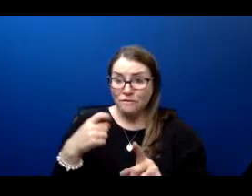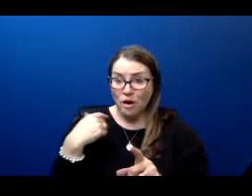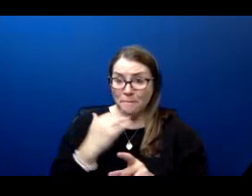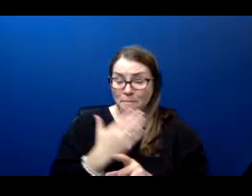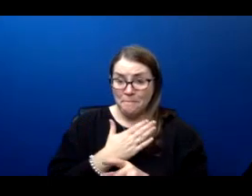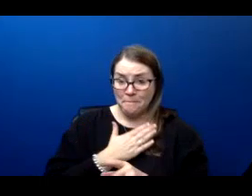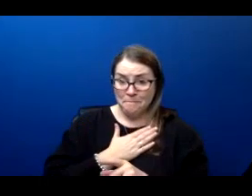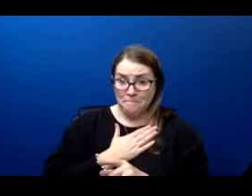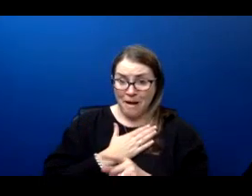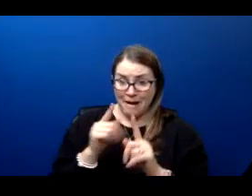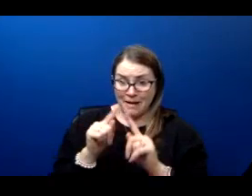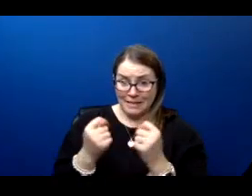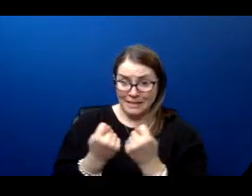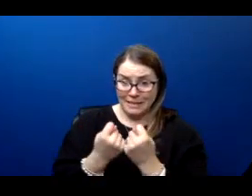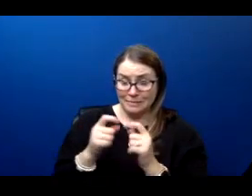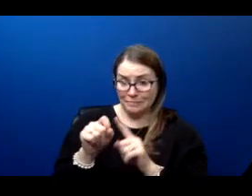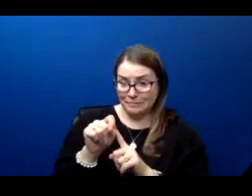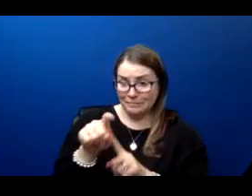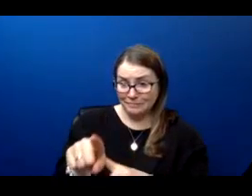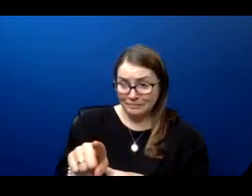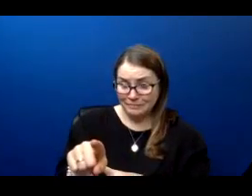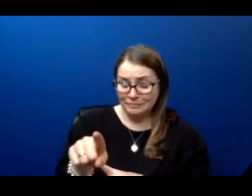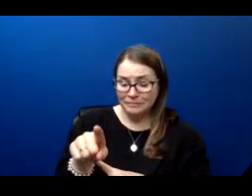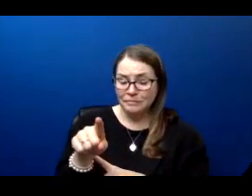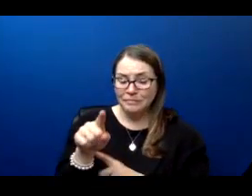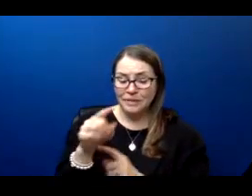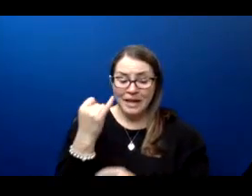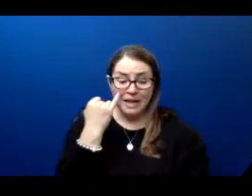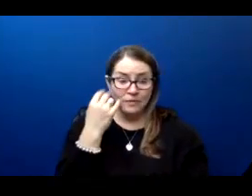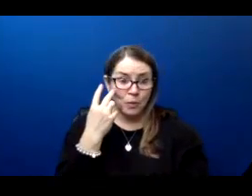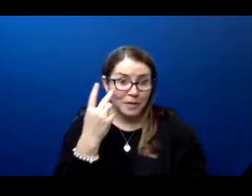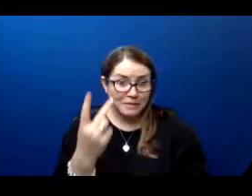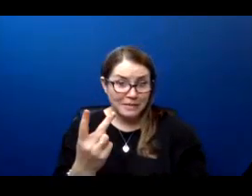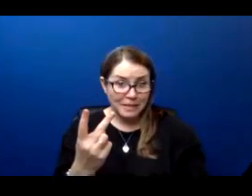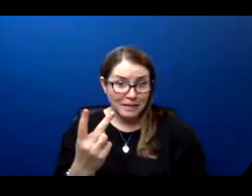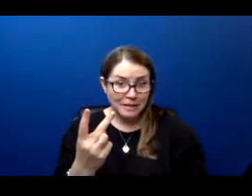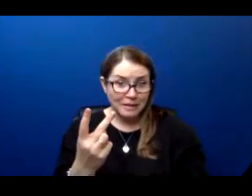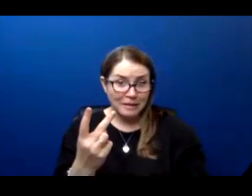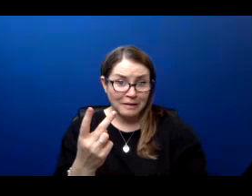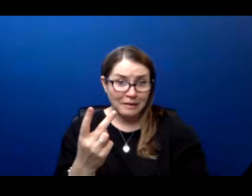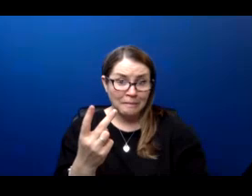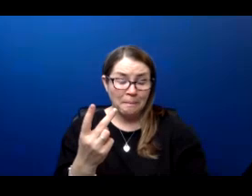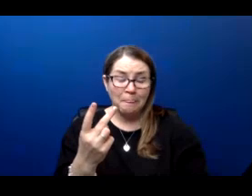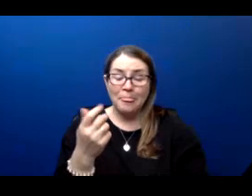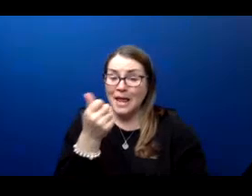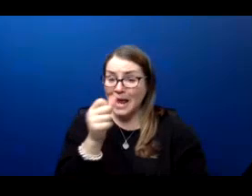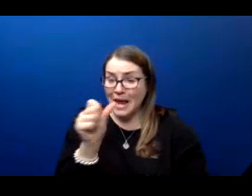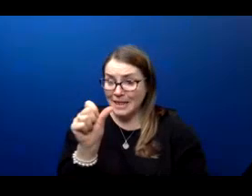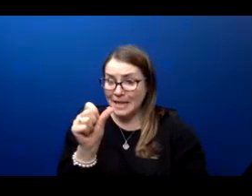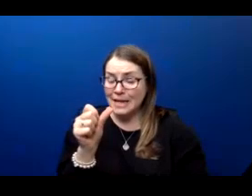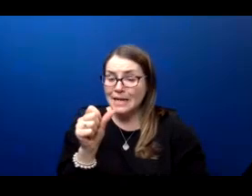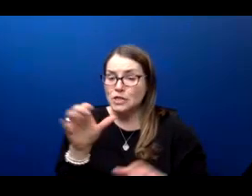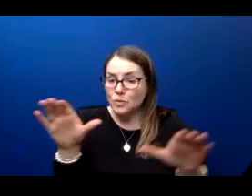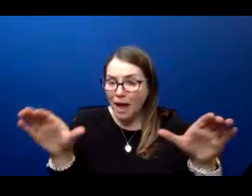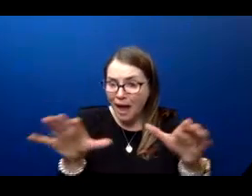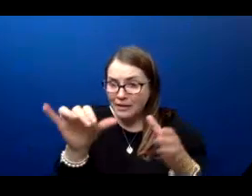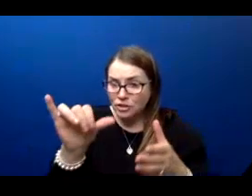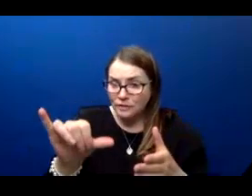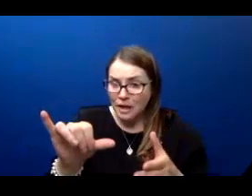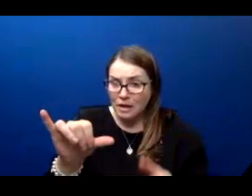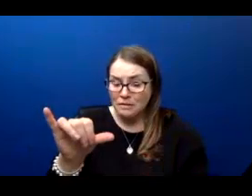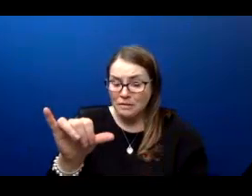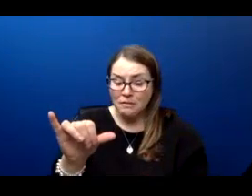usually from my outreach person, Carlos. If you see something from either of us or any of us, just to action that. And